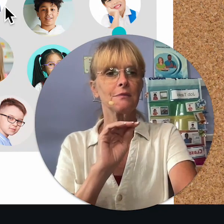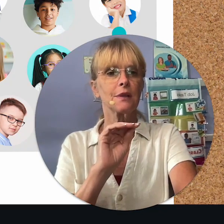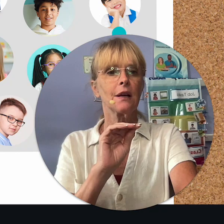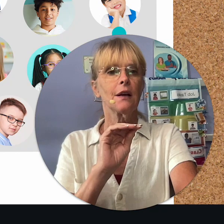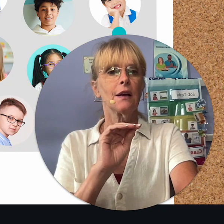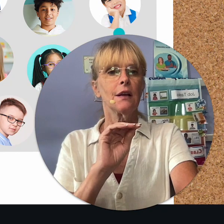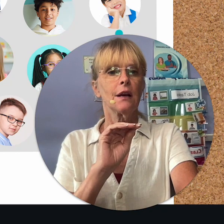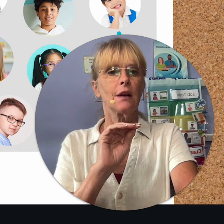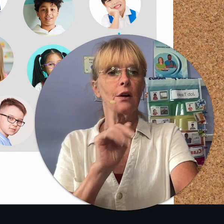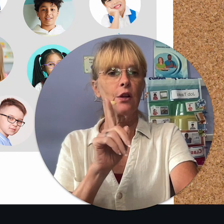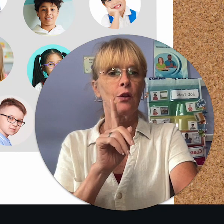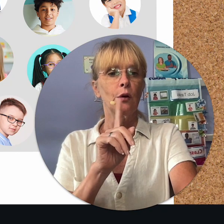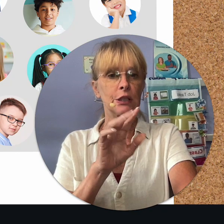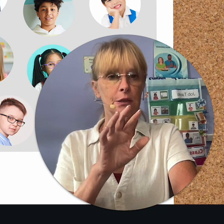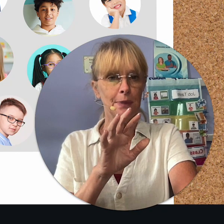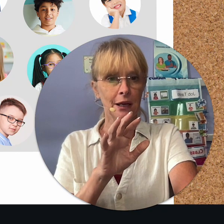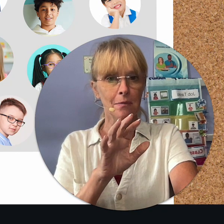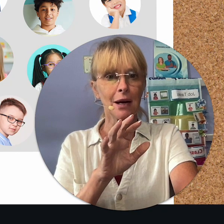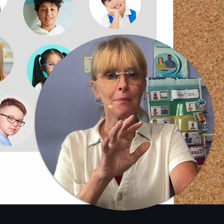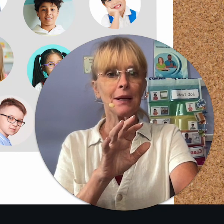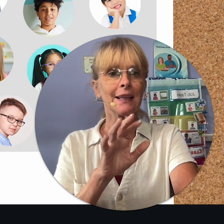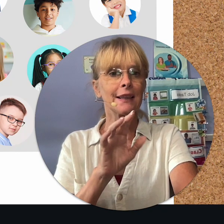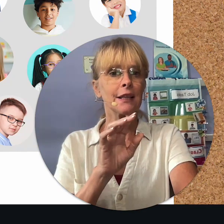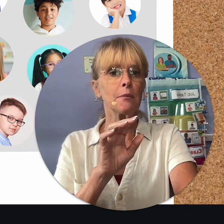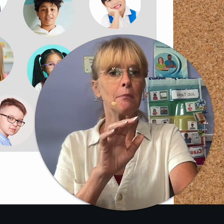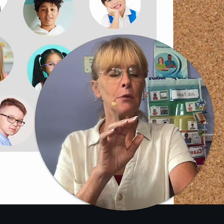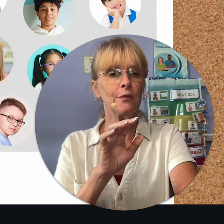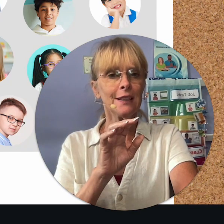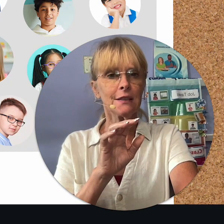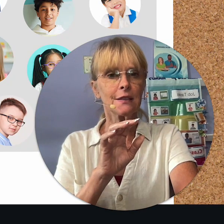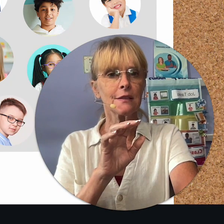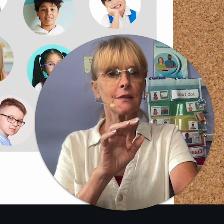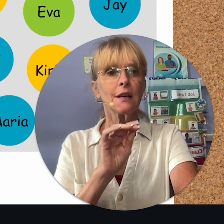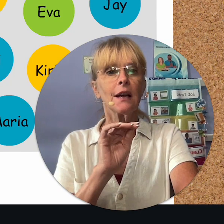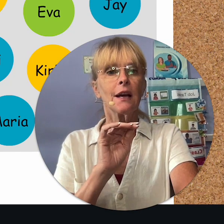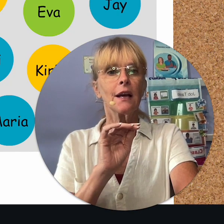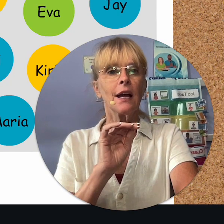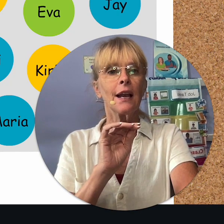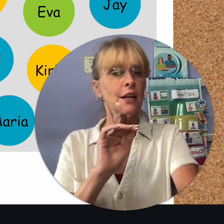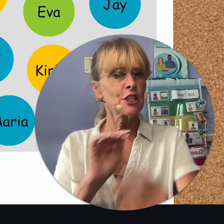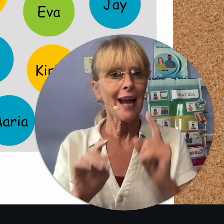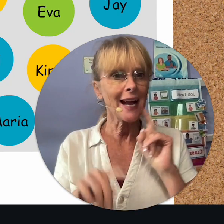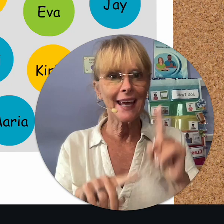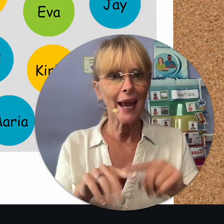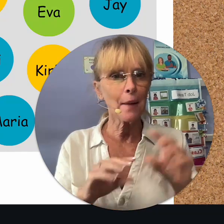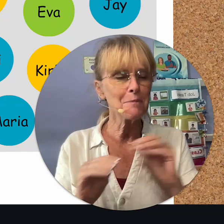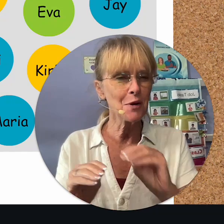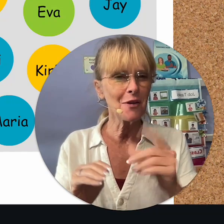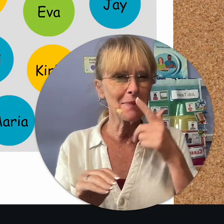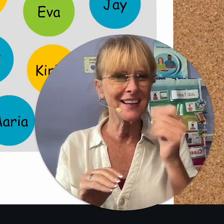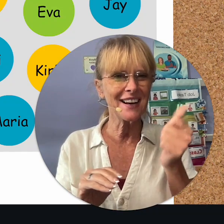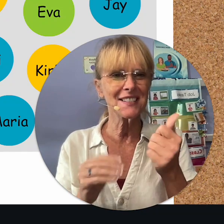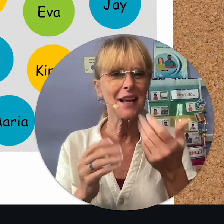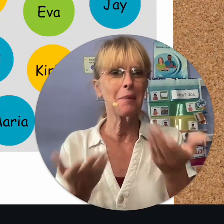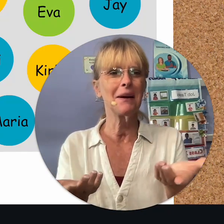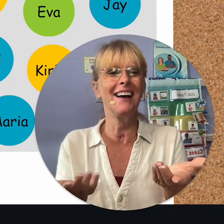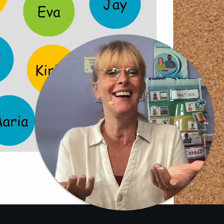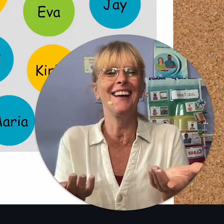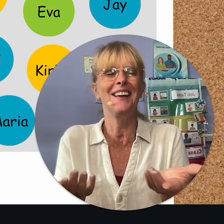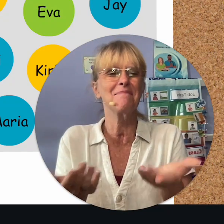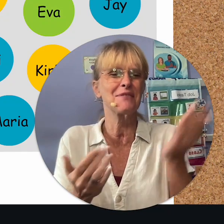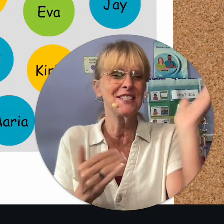go. You just pick them up and let them move it. And actually, I can't move it because